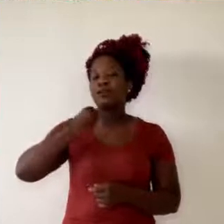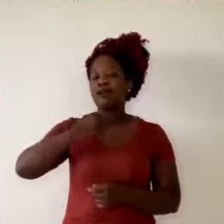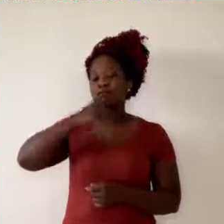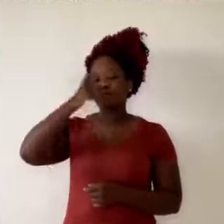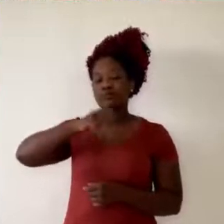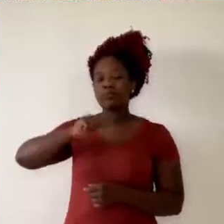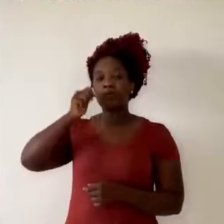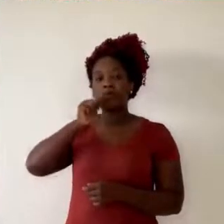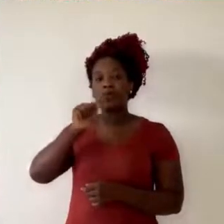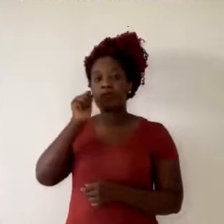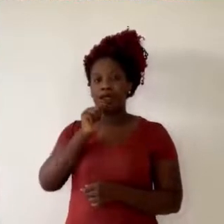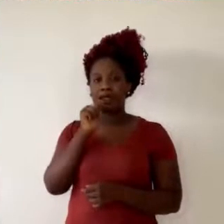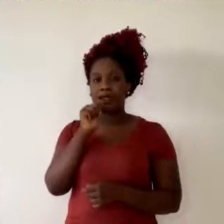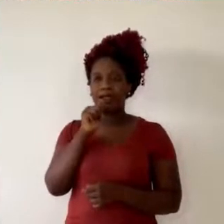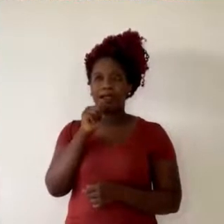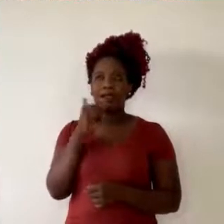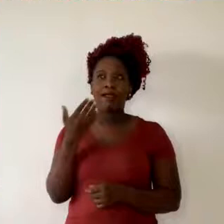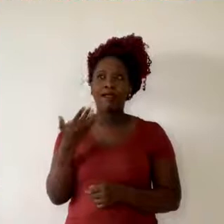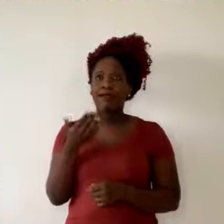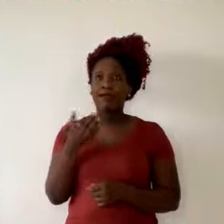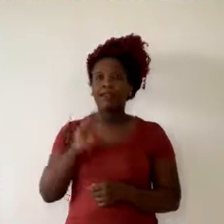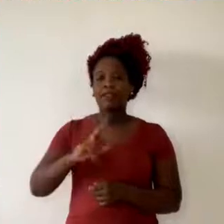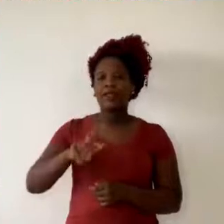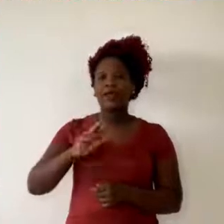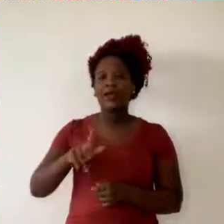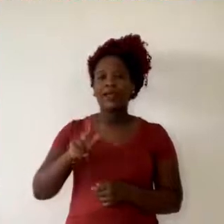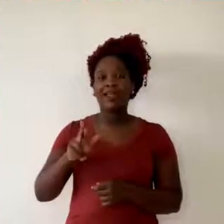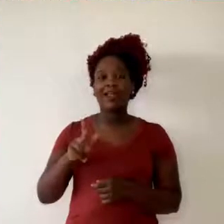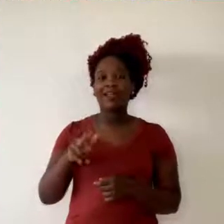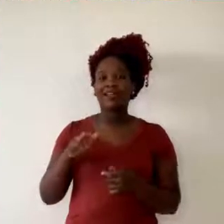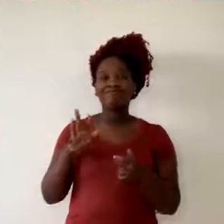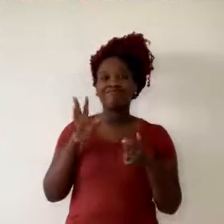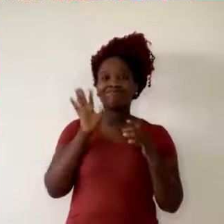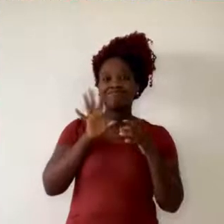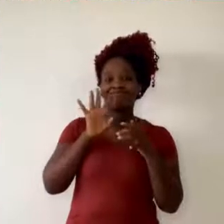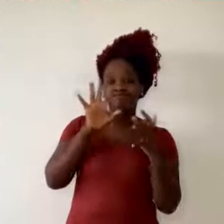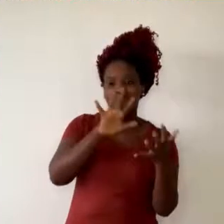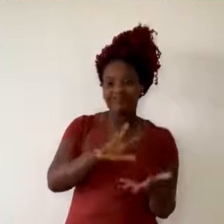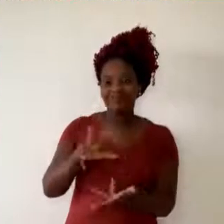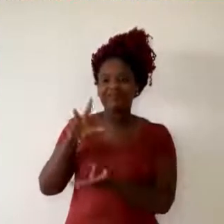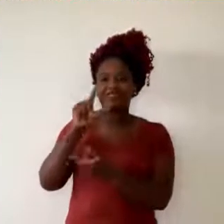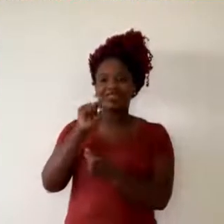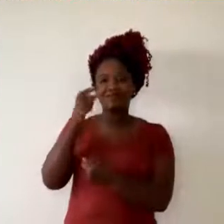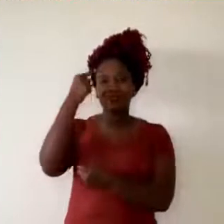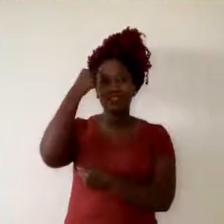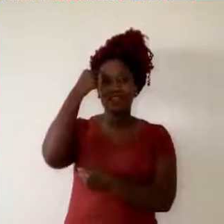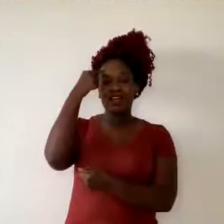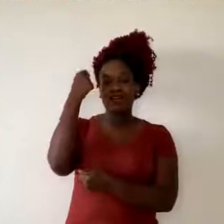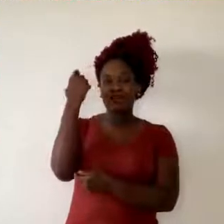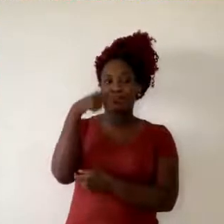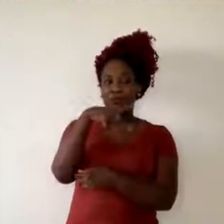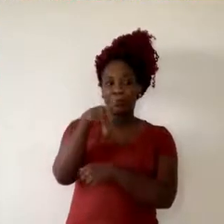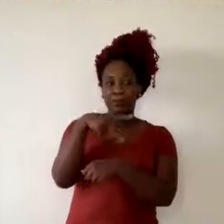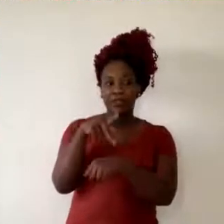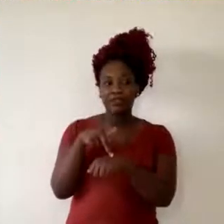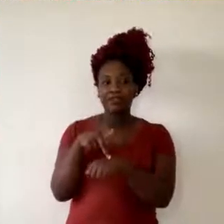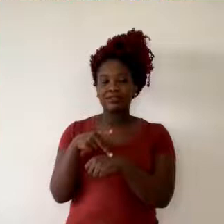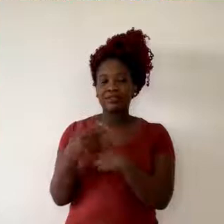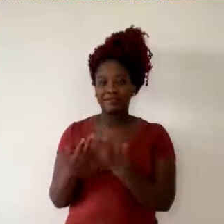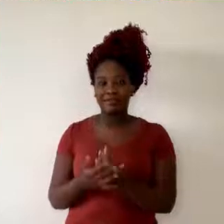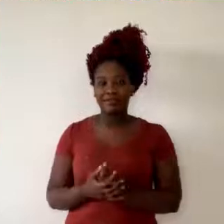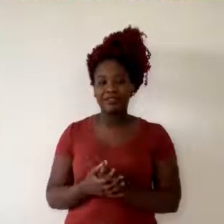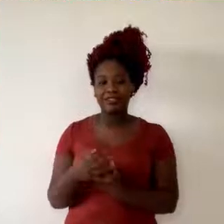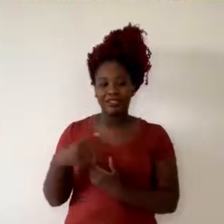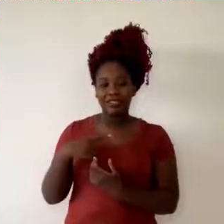about the experience of being a woman is not universal. And in a country that